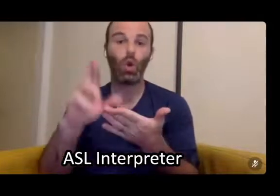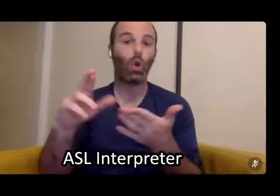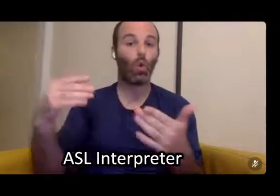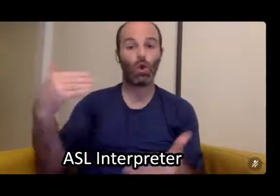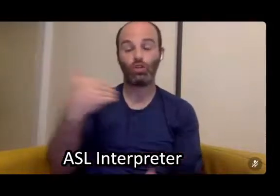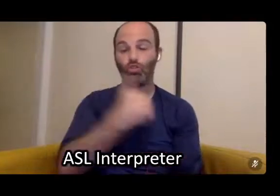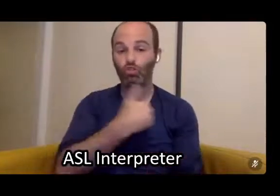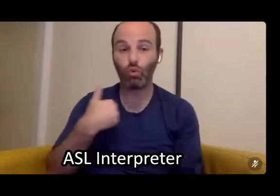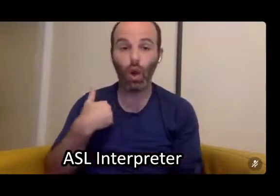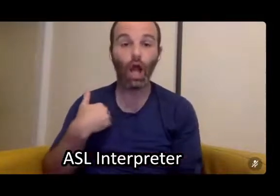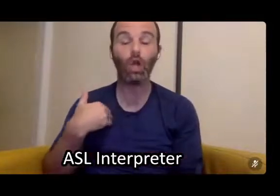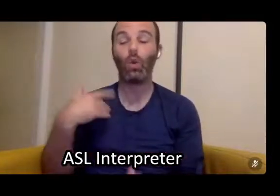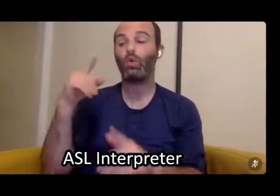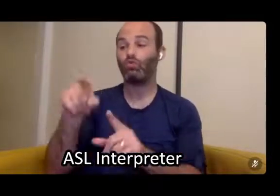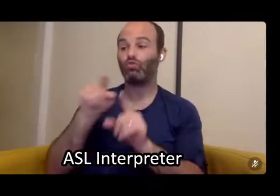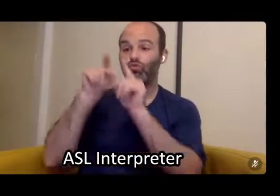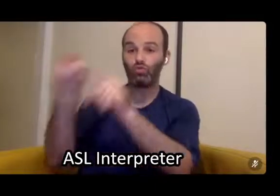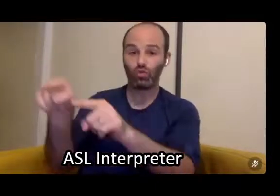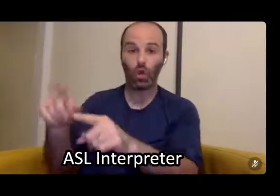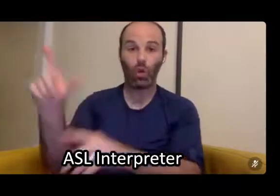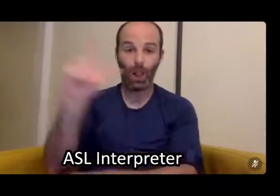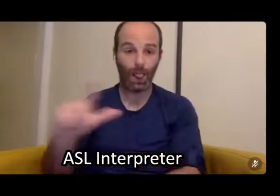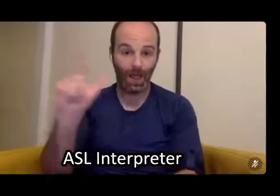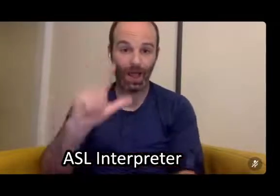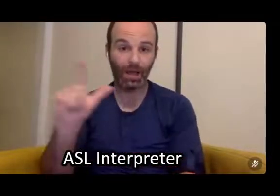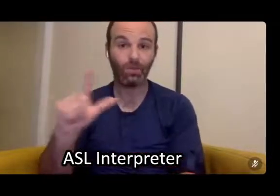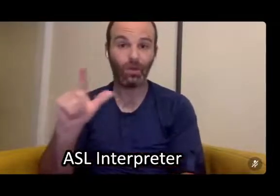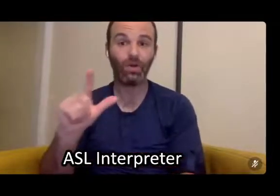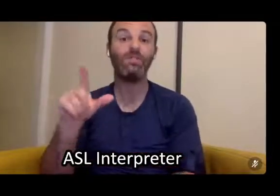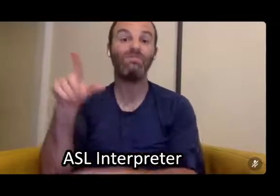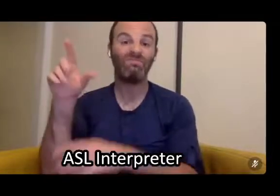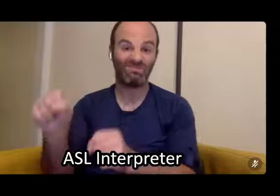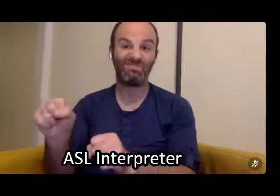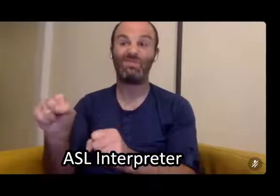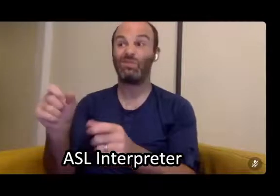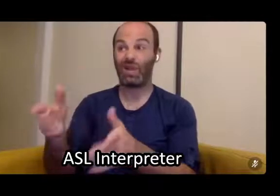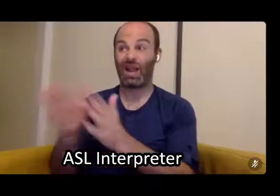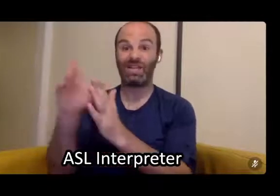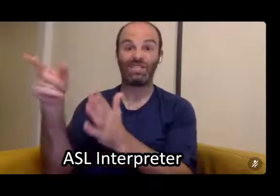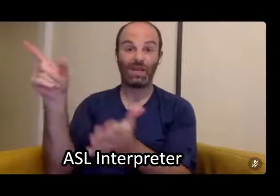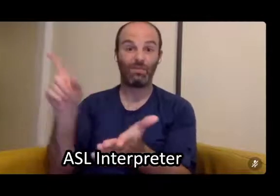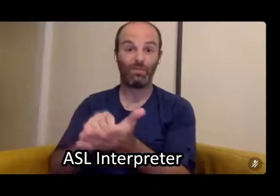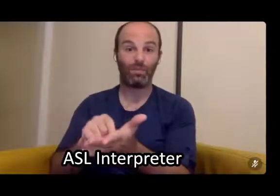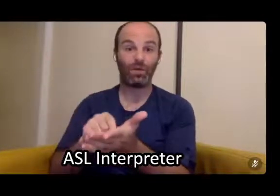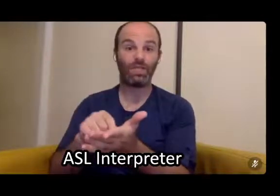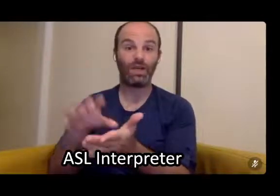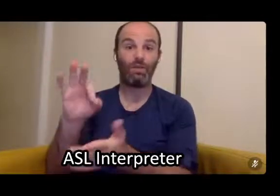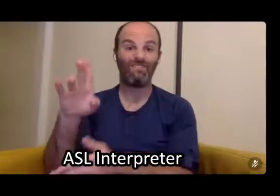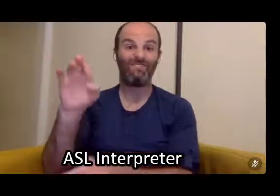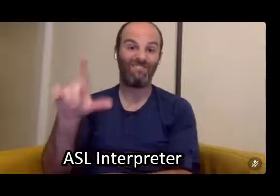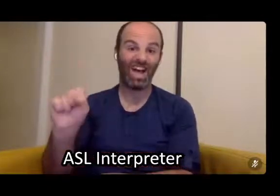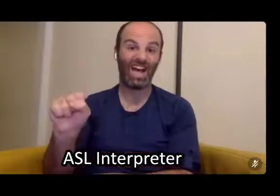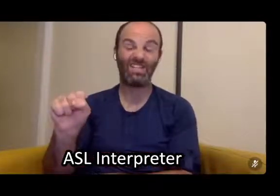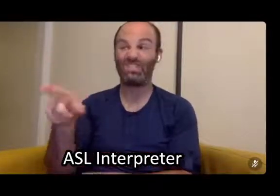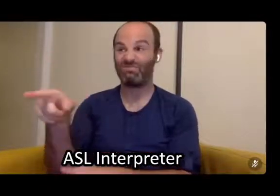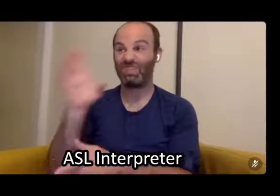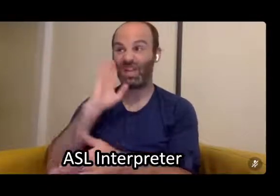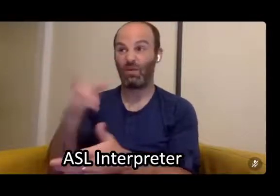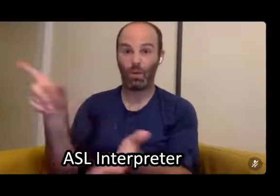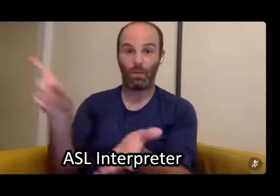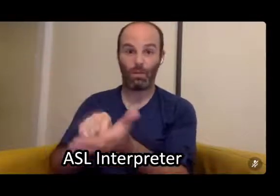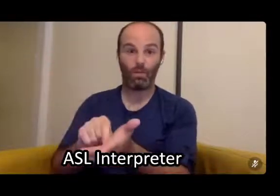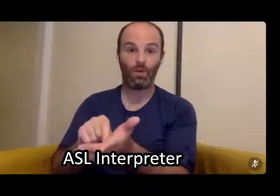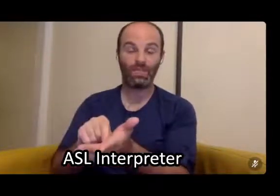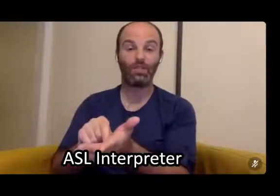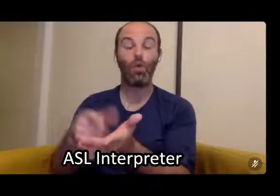certain cases. I'm not sure they help visually impaired folks there. You can take the files to your local library or 3D print shop and get them